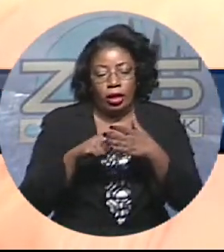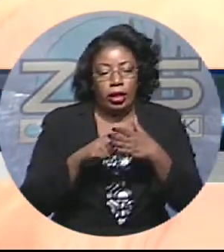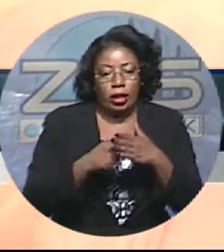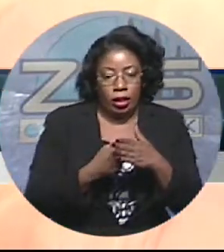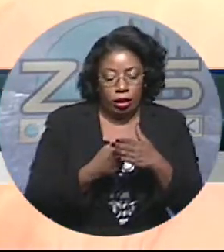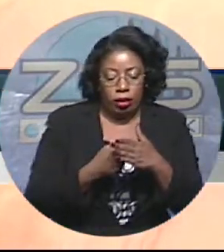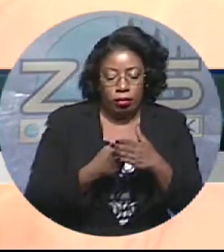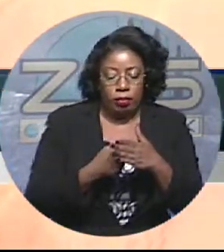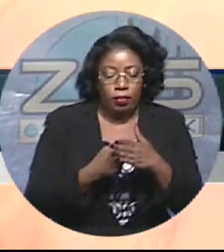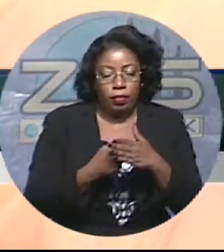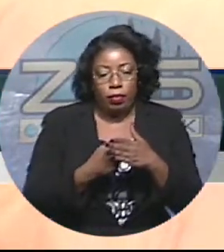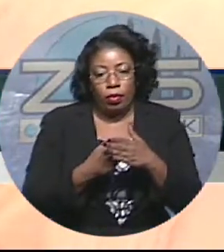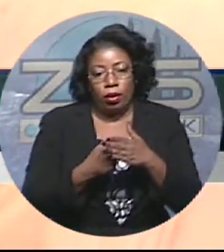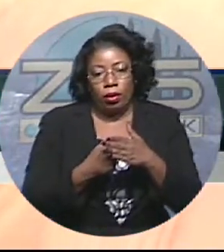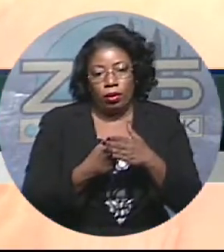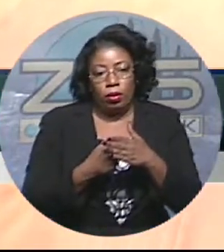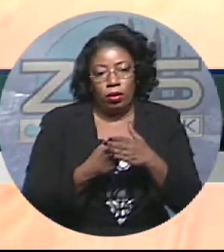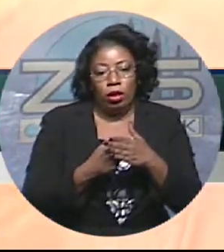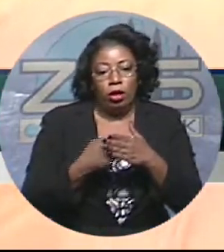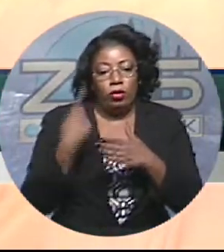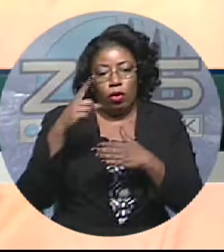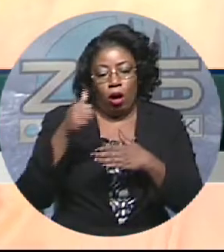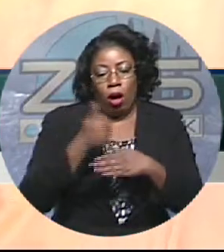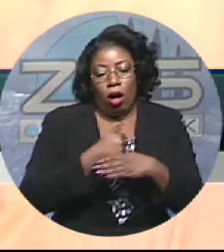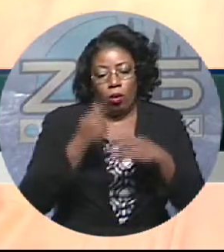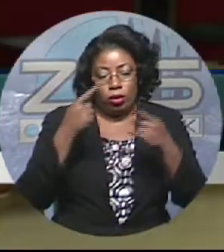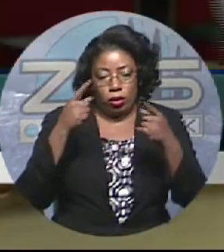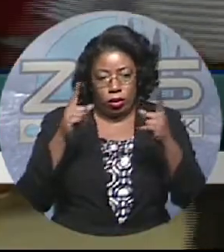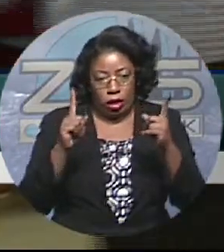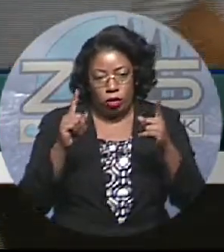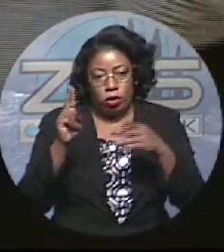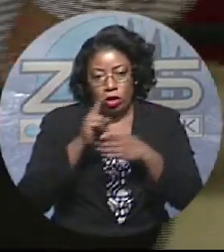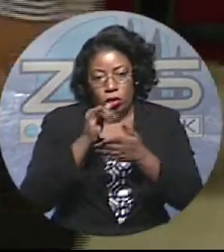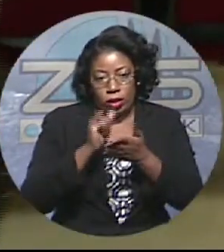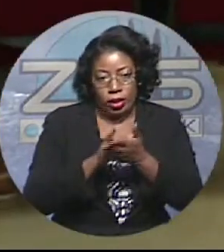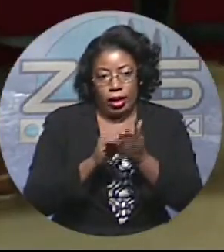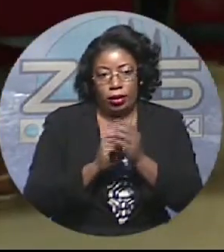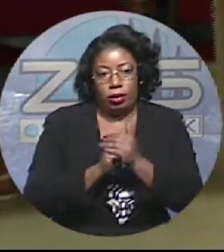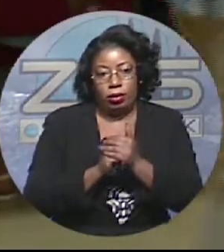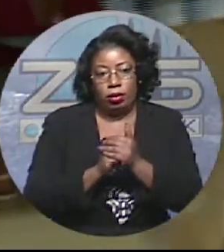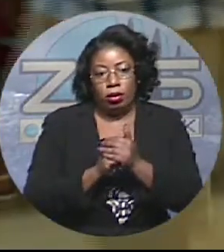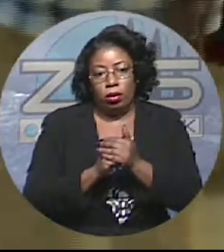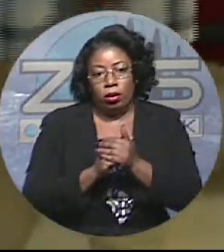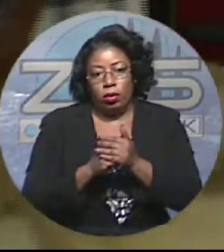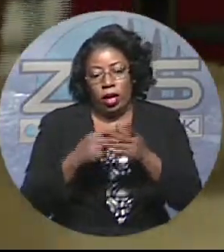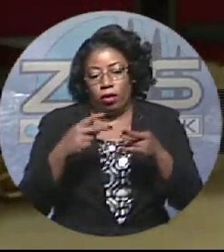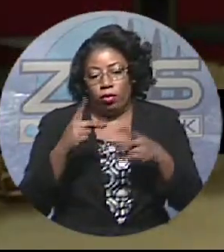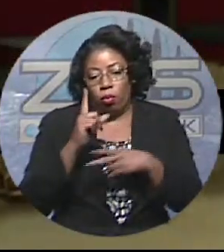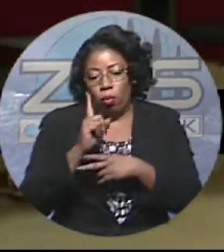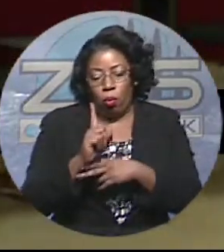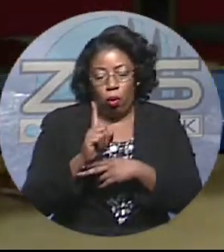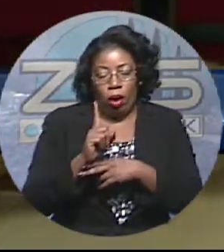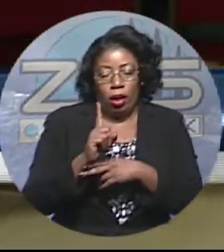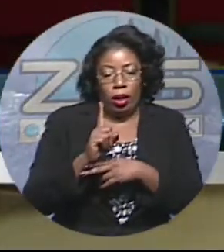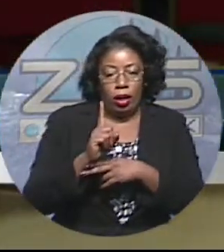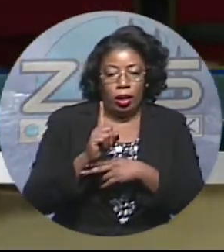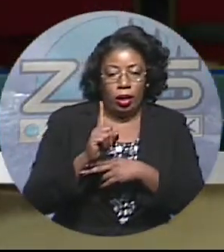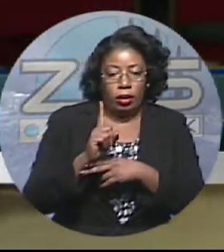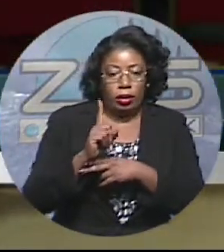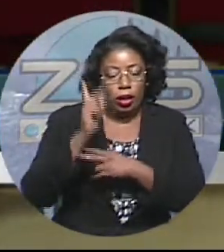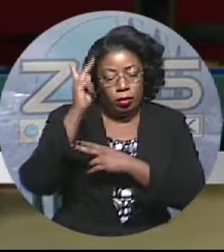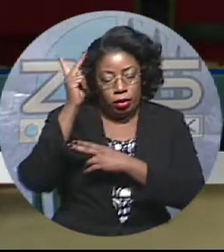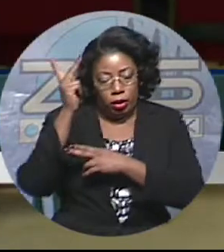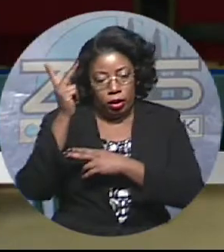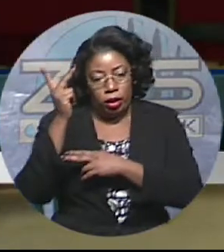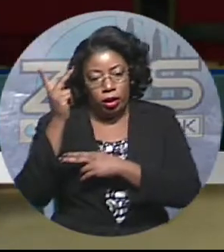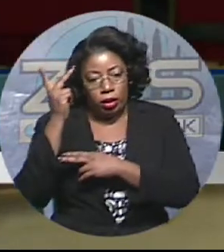we got the key to our very own success. We got to use that key. You've only had one political doctrine subdividing itself, and there